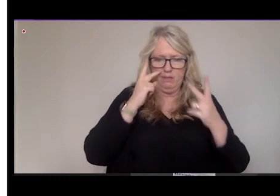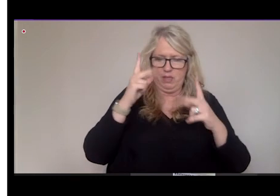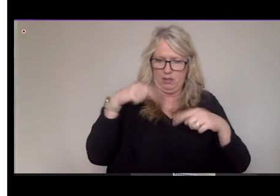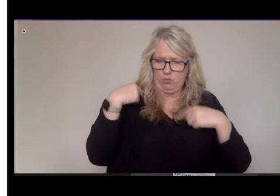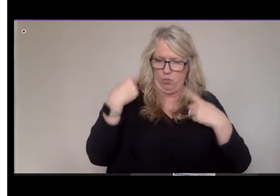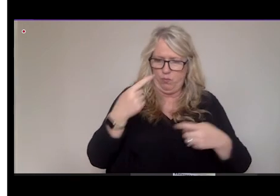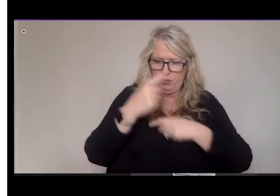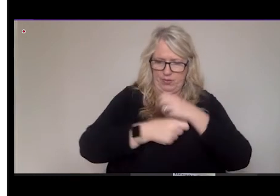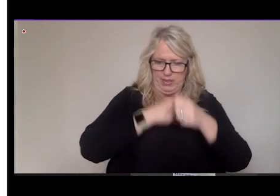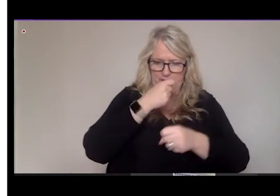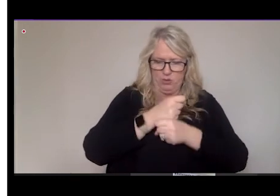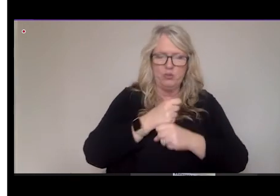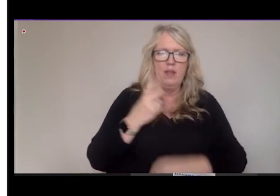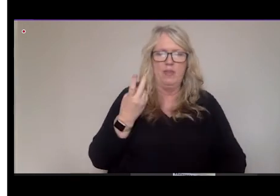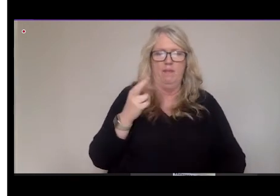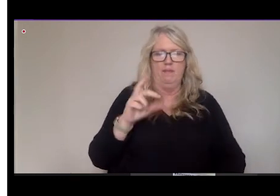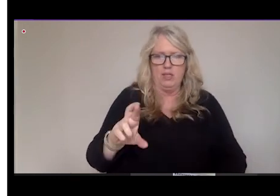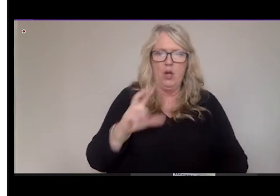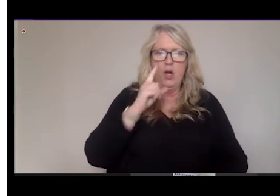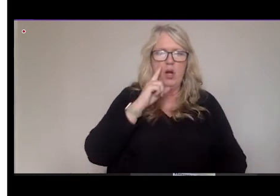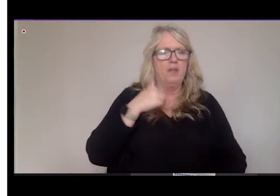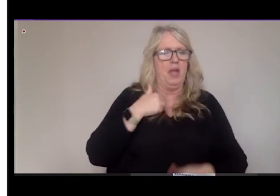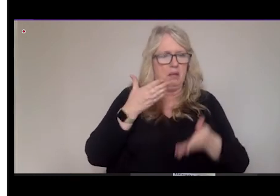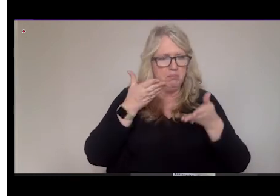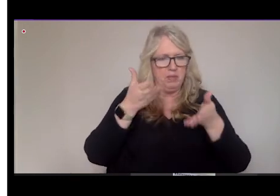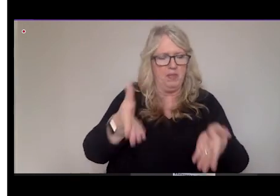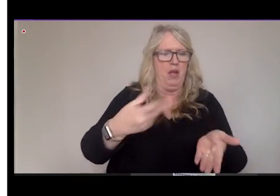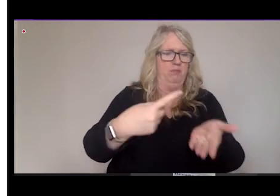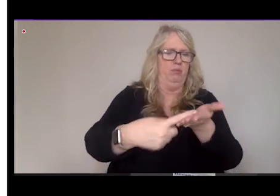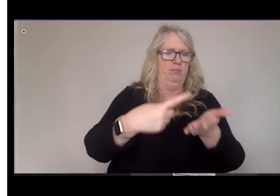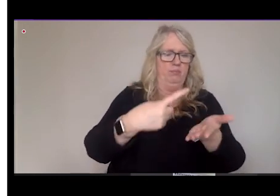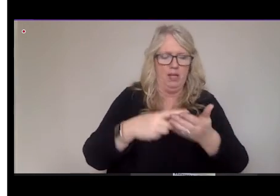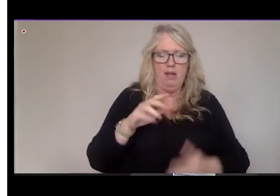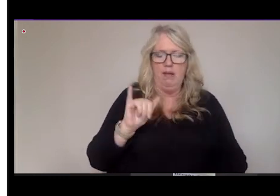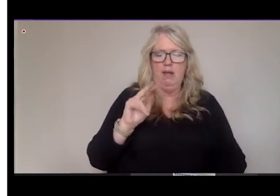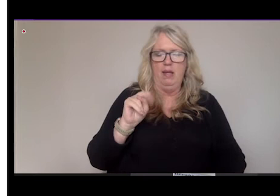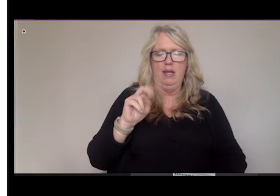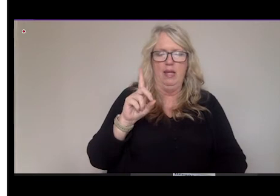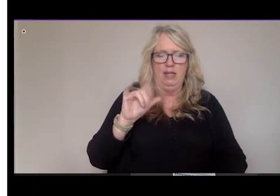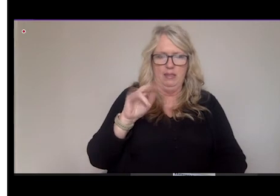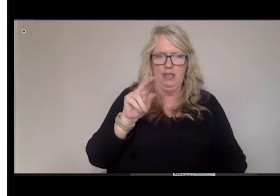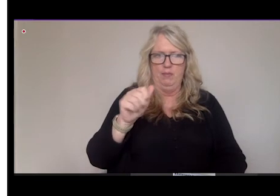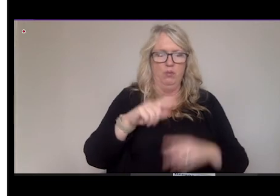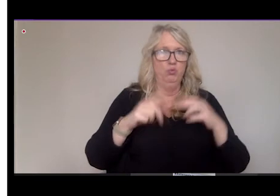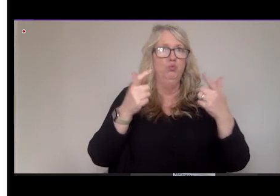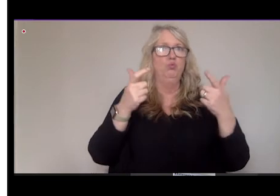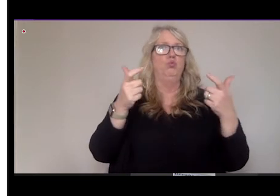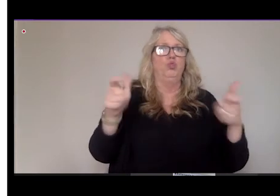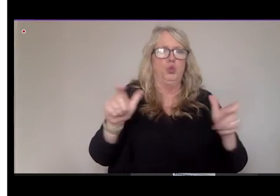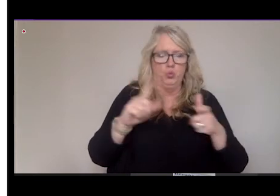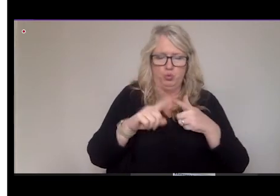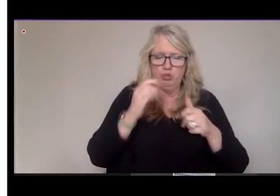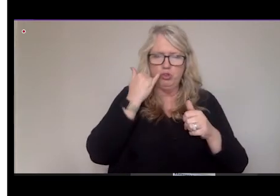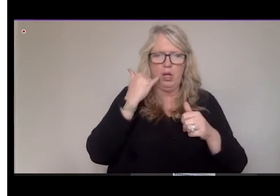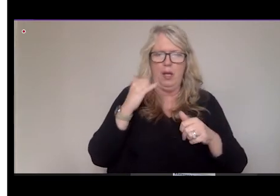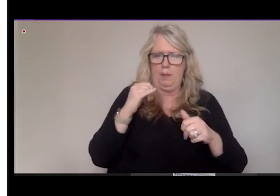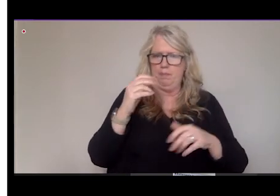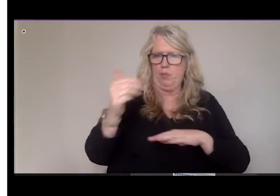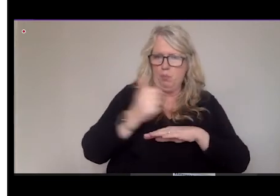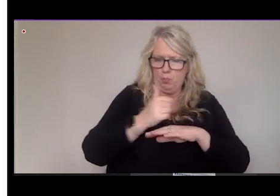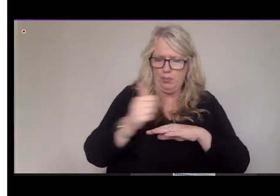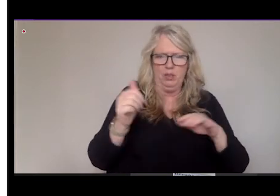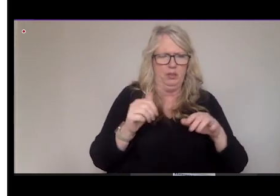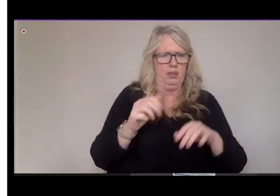I've come across over the years in which VR and workforce have been at the table. Indiana had a huge mobility